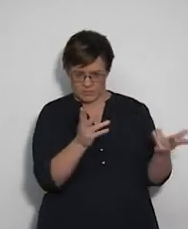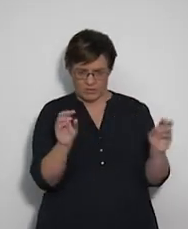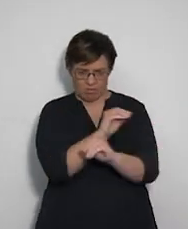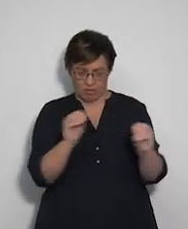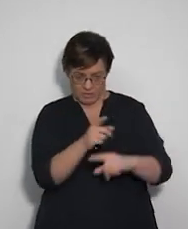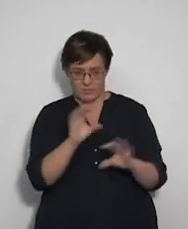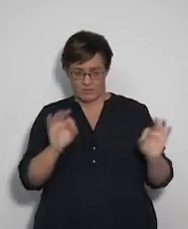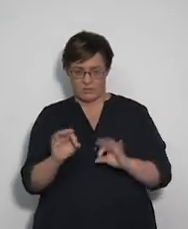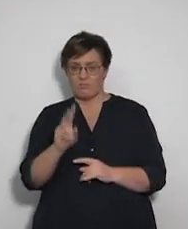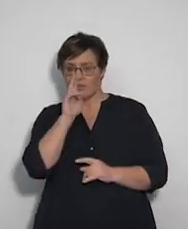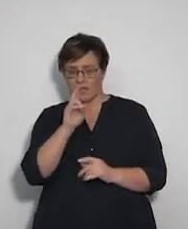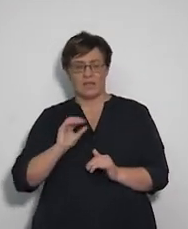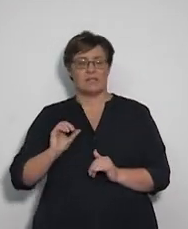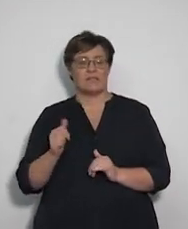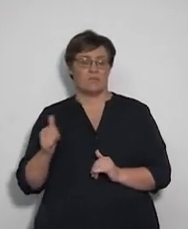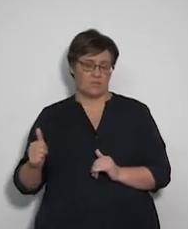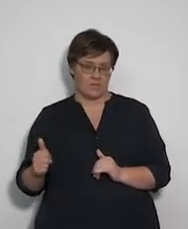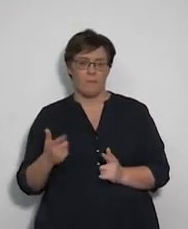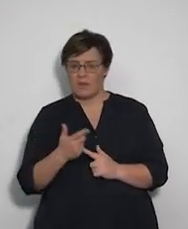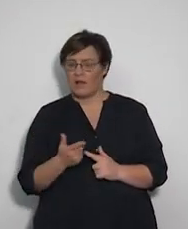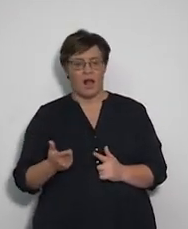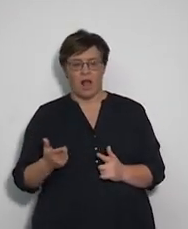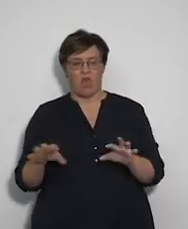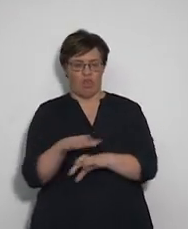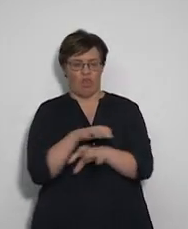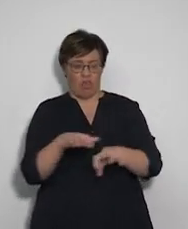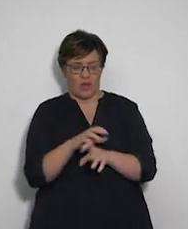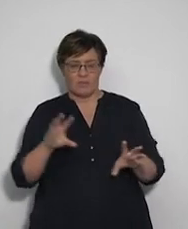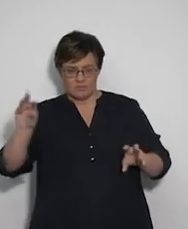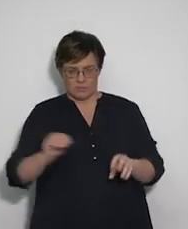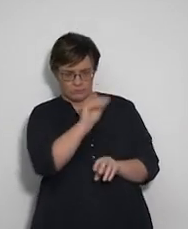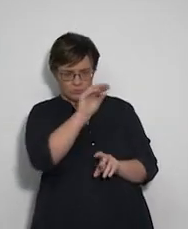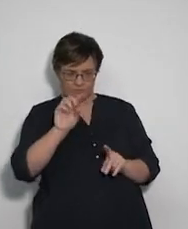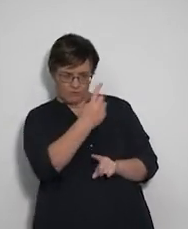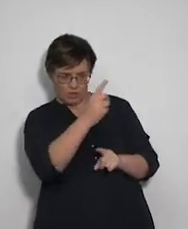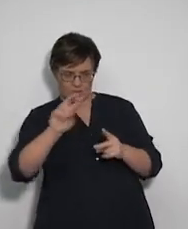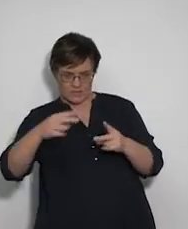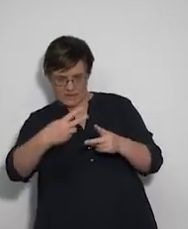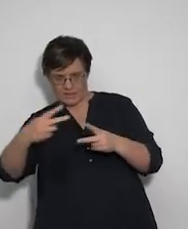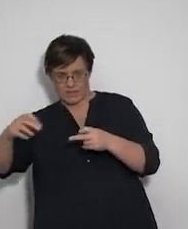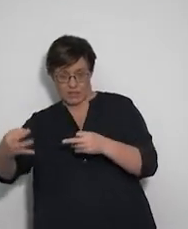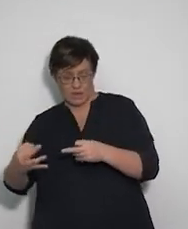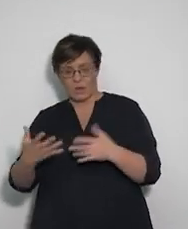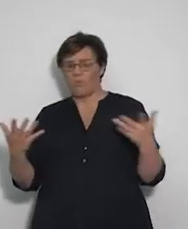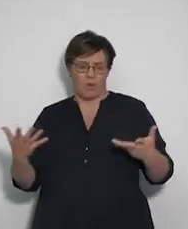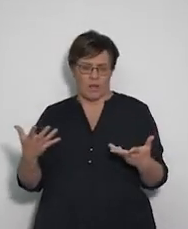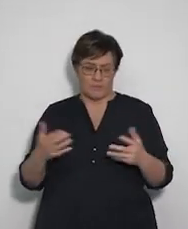cells, probably in a sequence, not necessarily showing all the cells in the sequence. So if we were